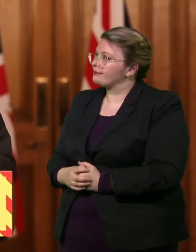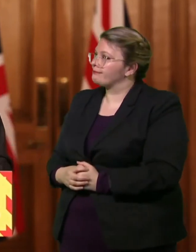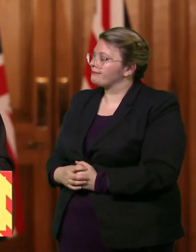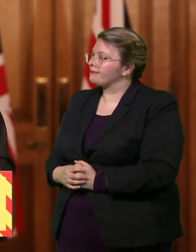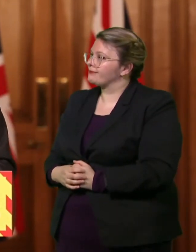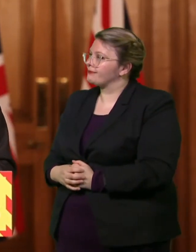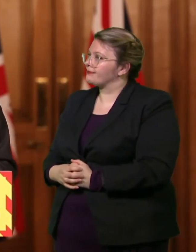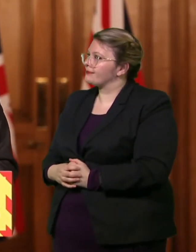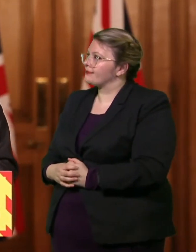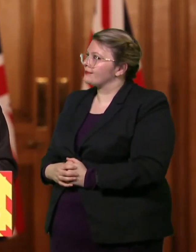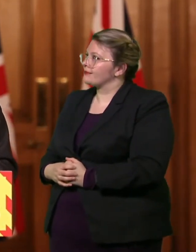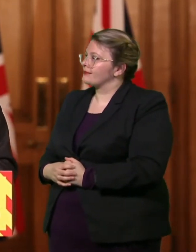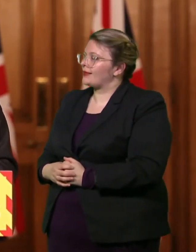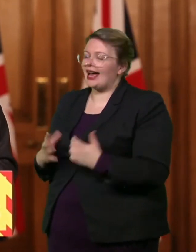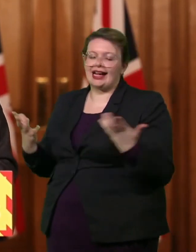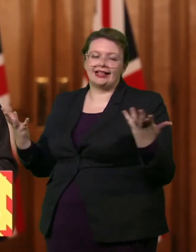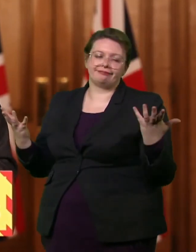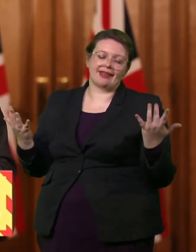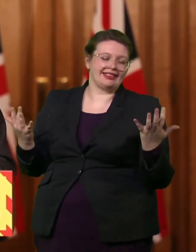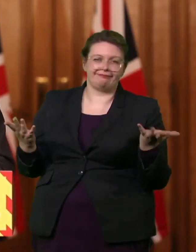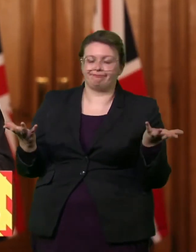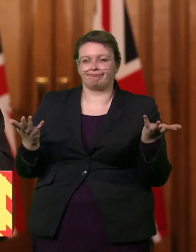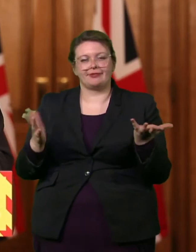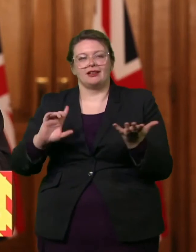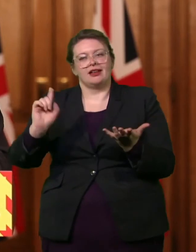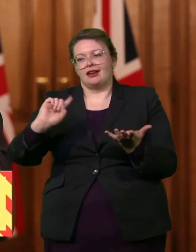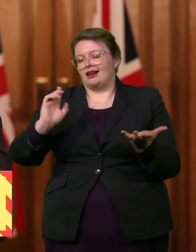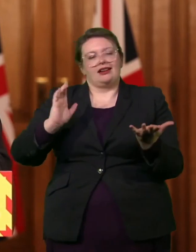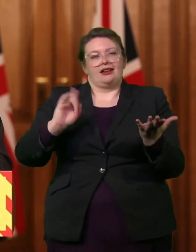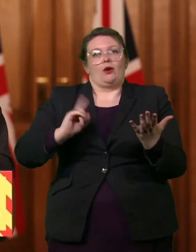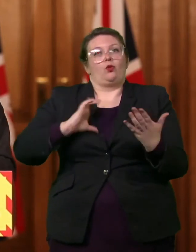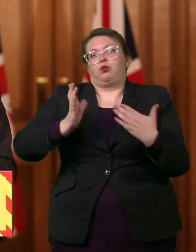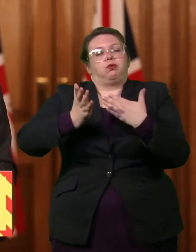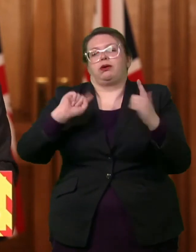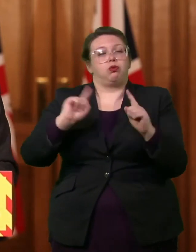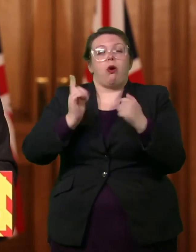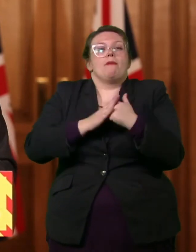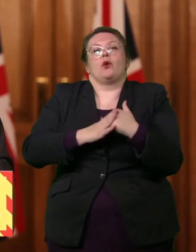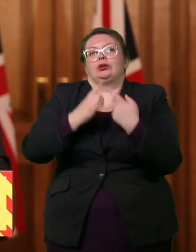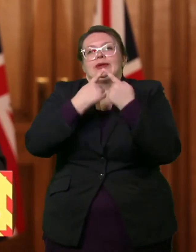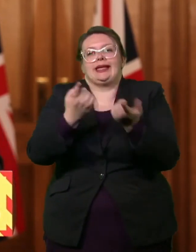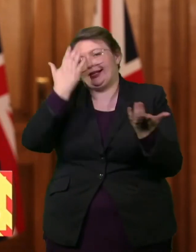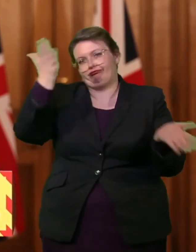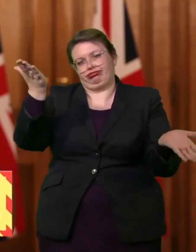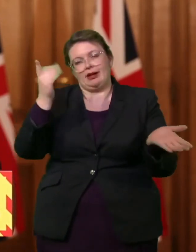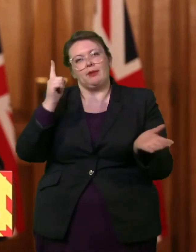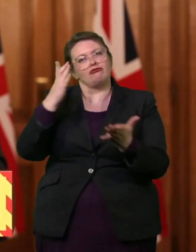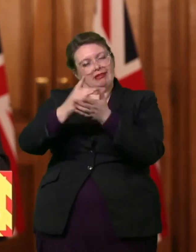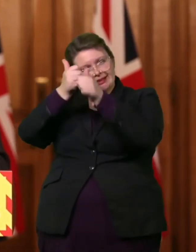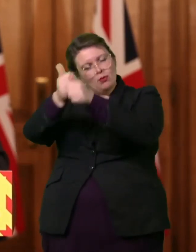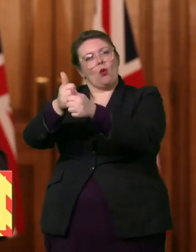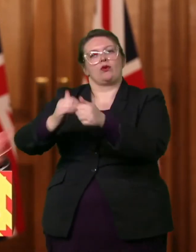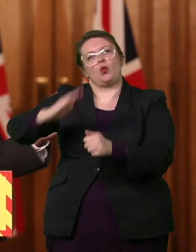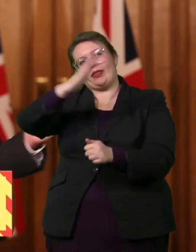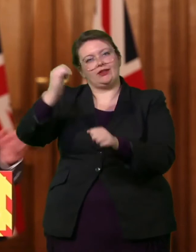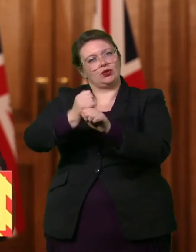don't know what more I can say about my enthusiasm for what the North East has done and really nailed it in this vaccination programme so